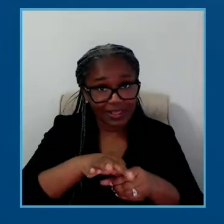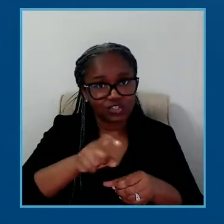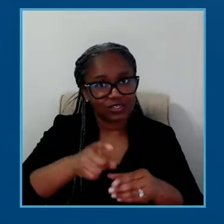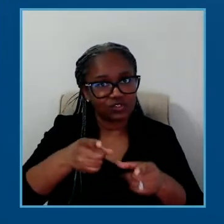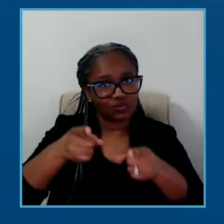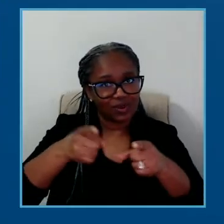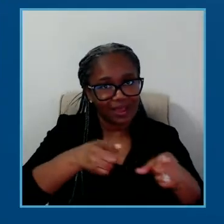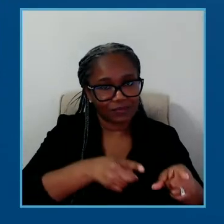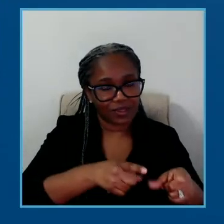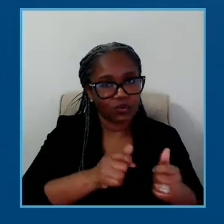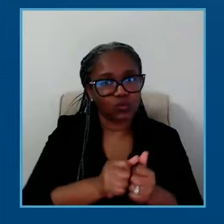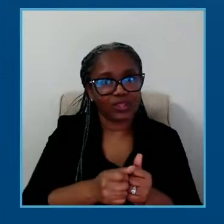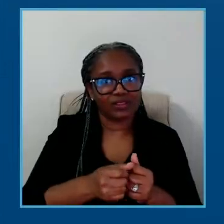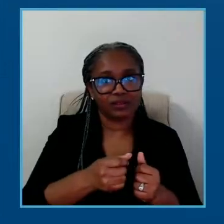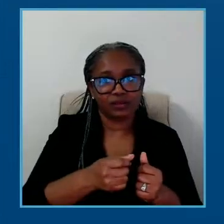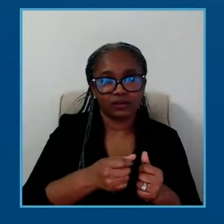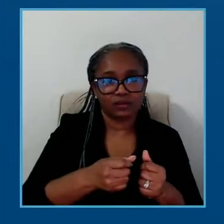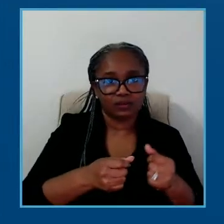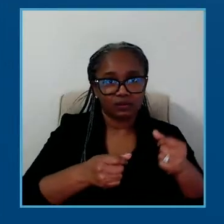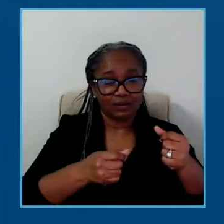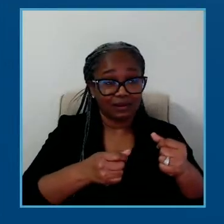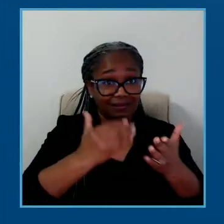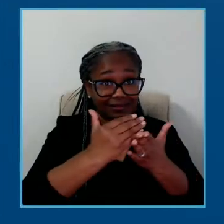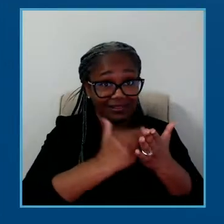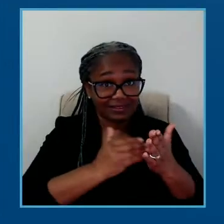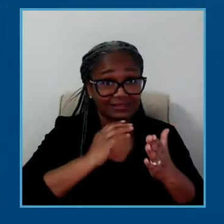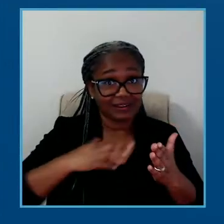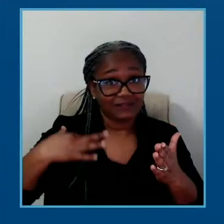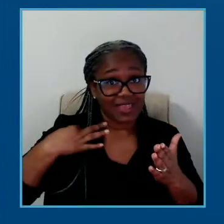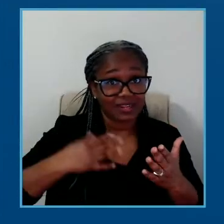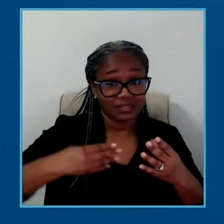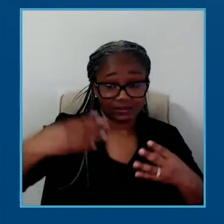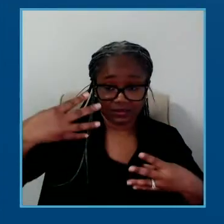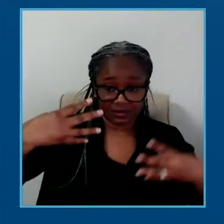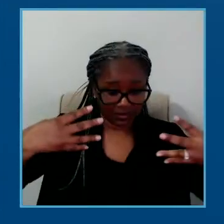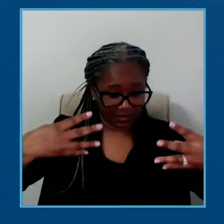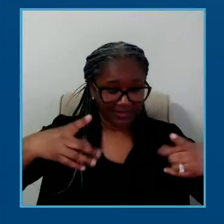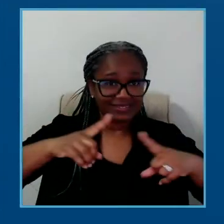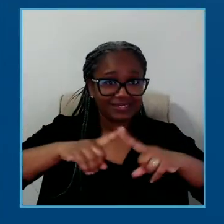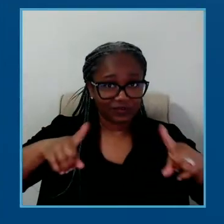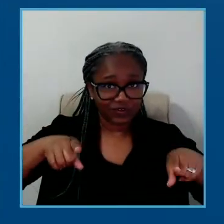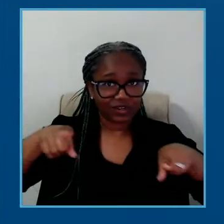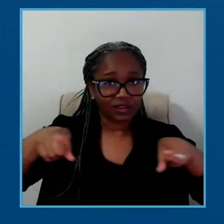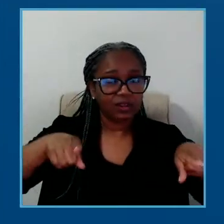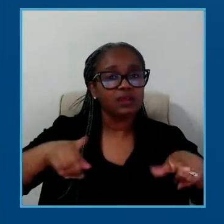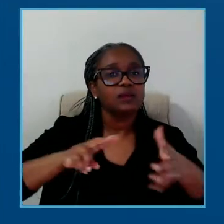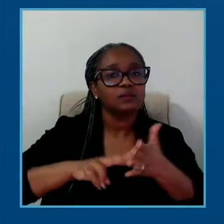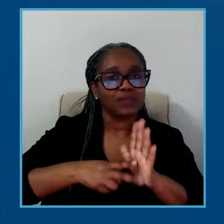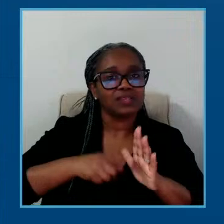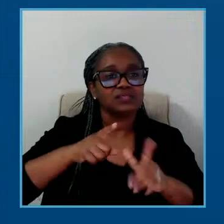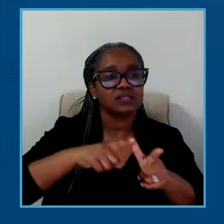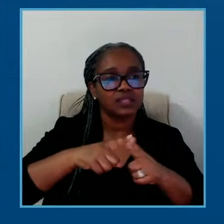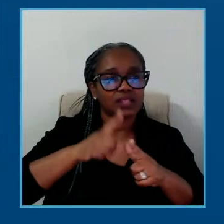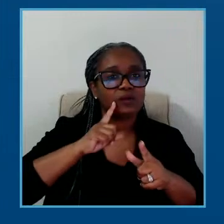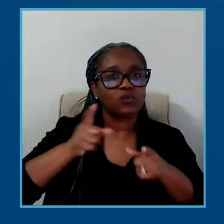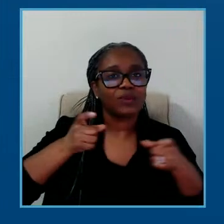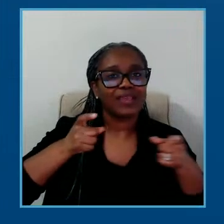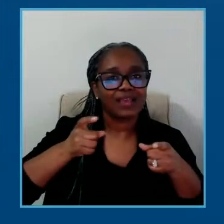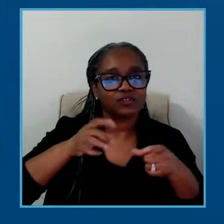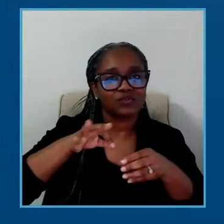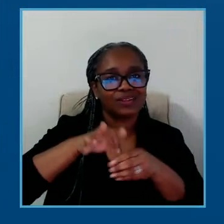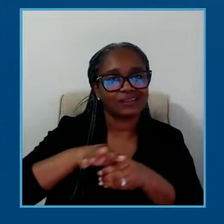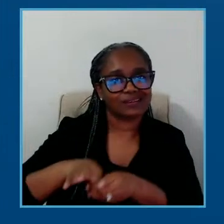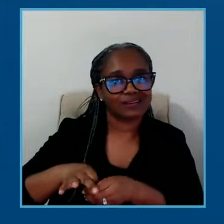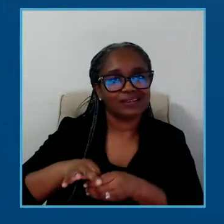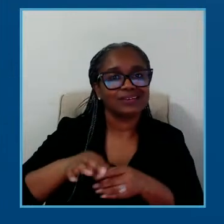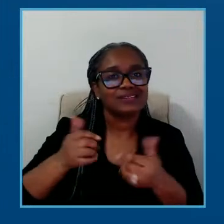lists of candidates, then the votes in those two elections should be counted separately. The threshold for election is a majority of the votes